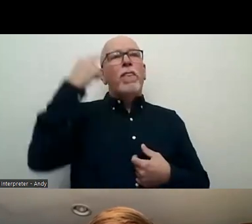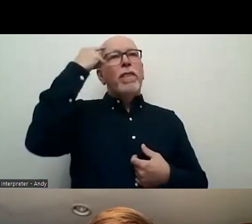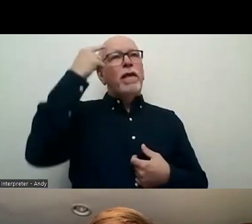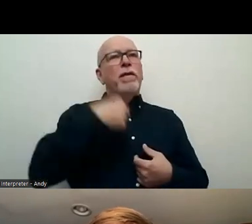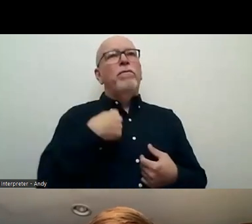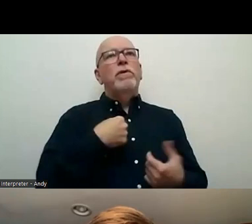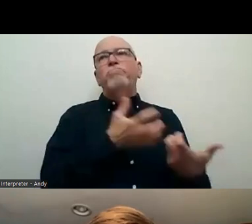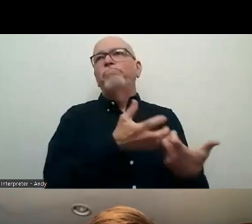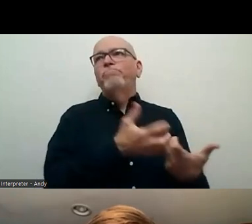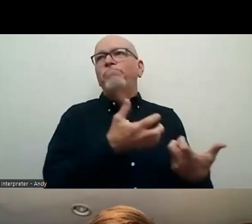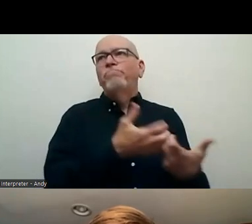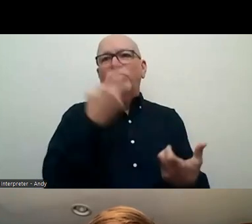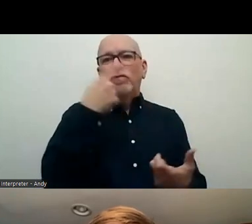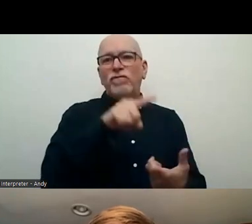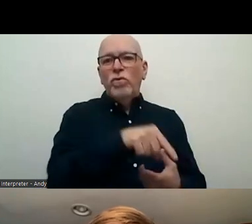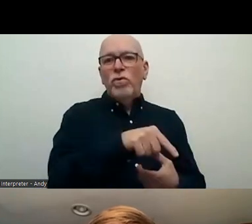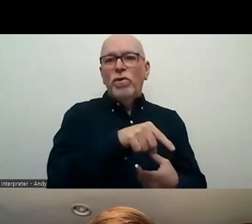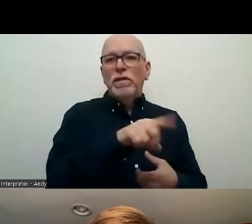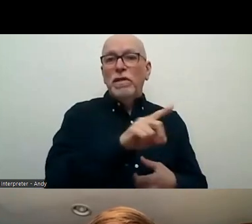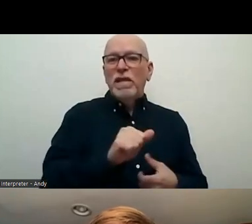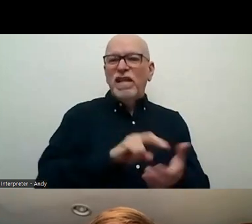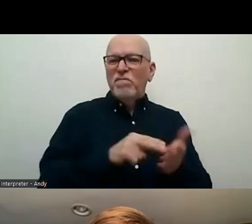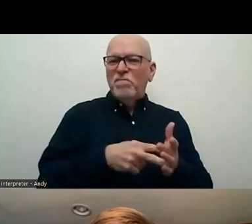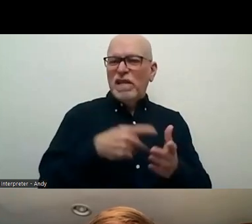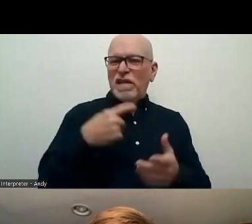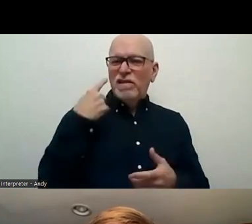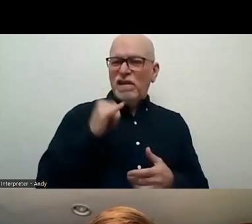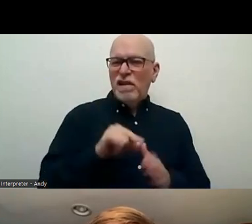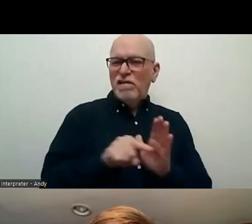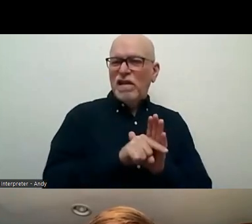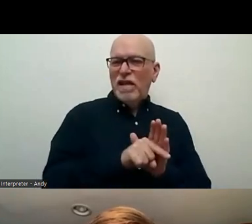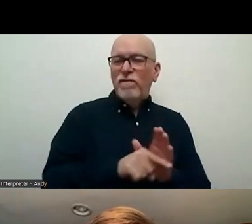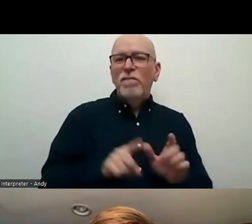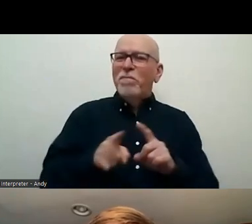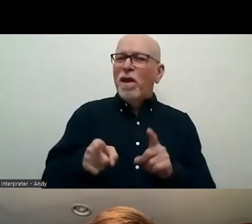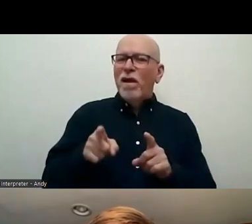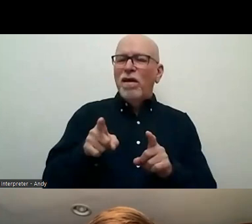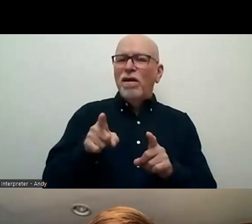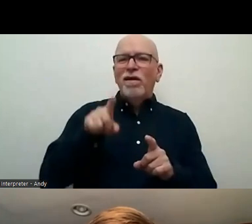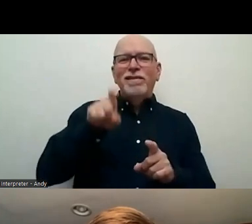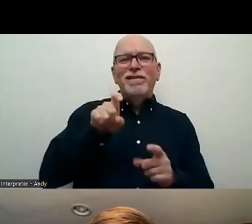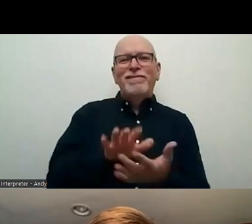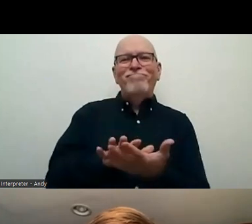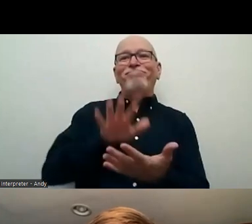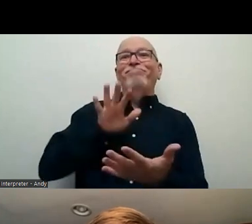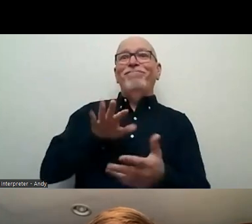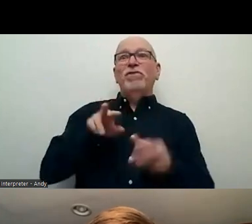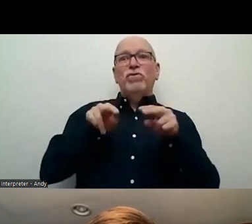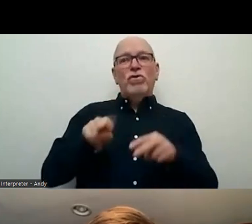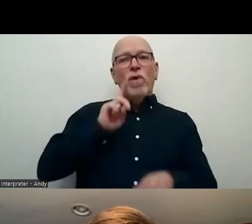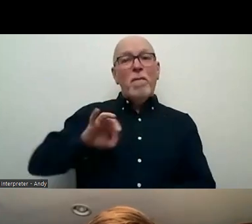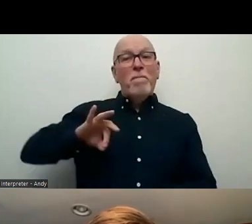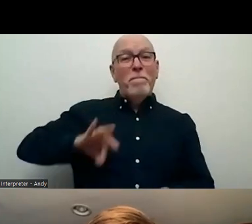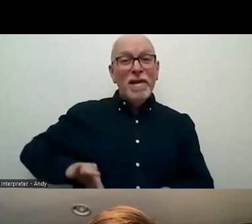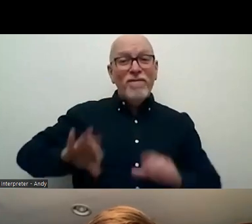then it's cast in a negative light. However, if it's looked at as benefiting society at